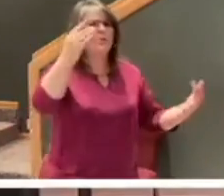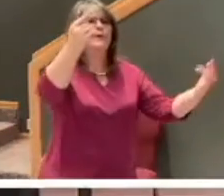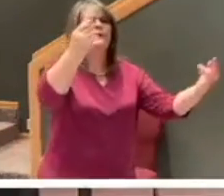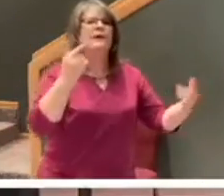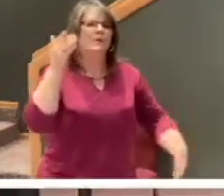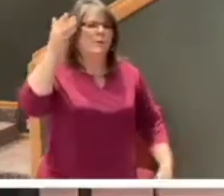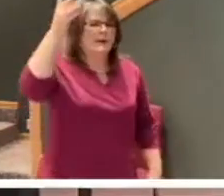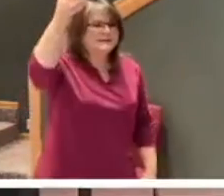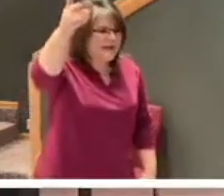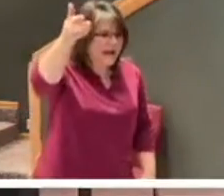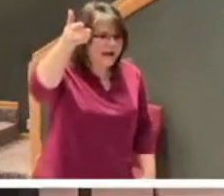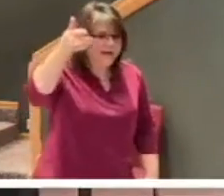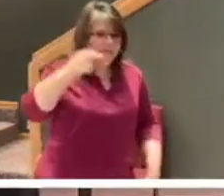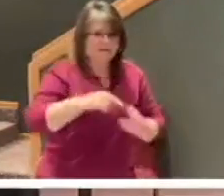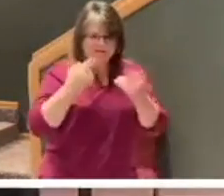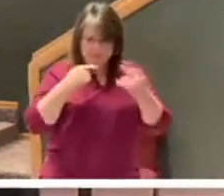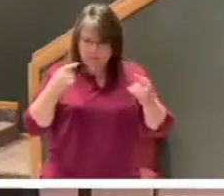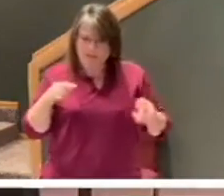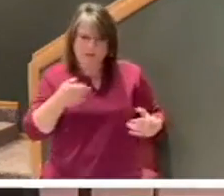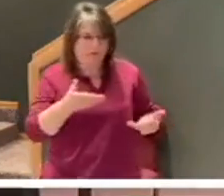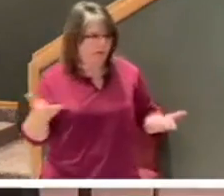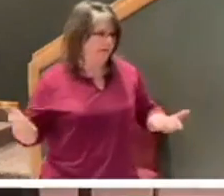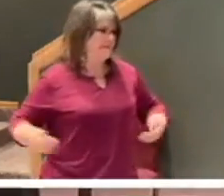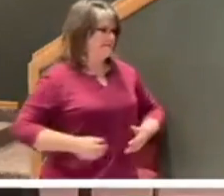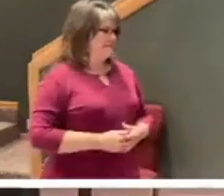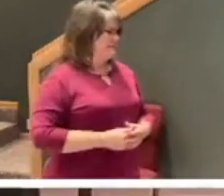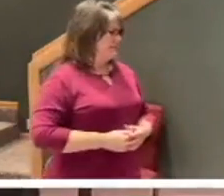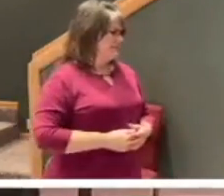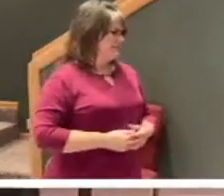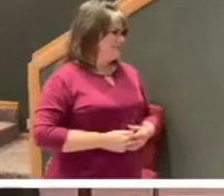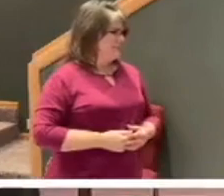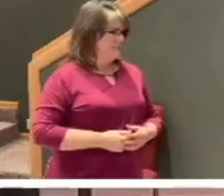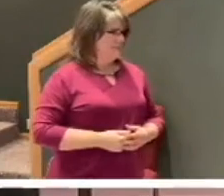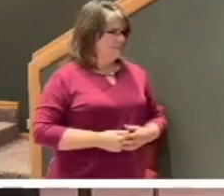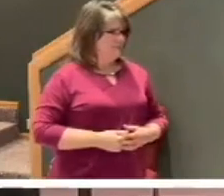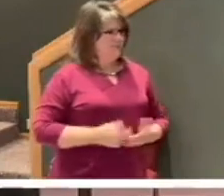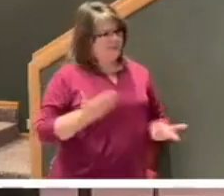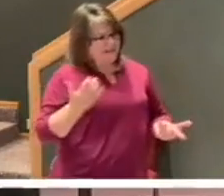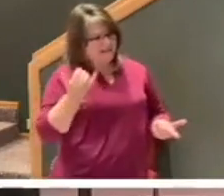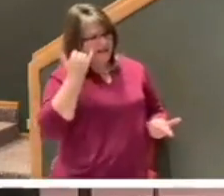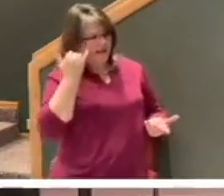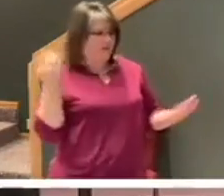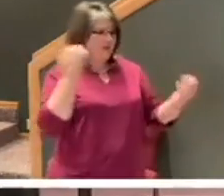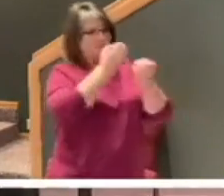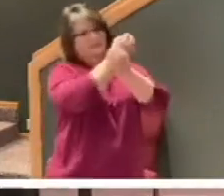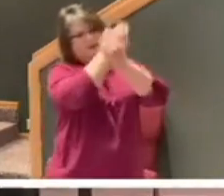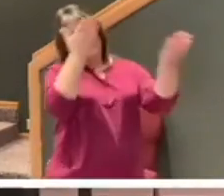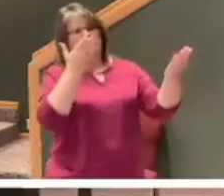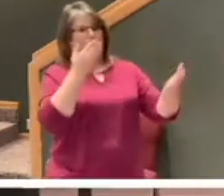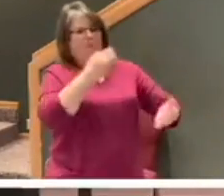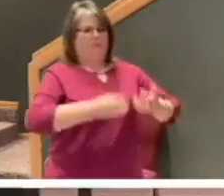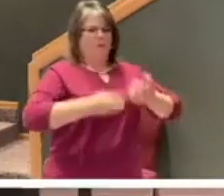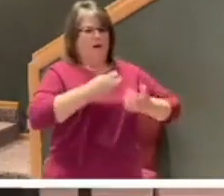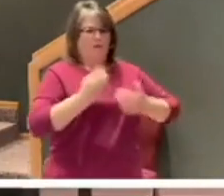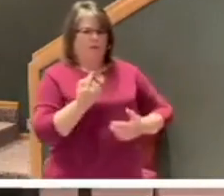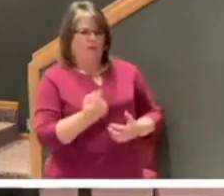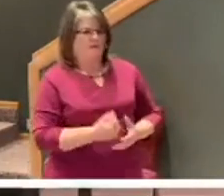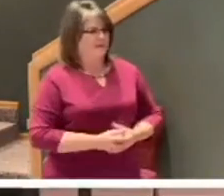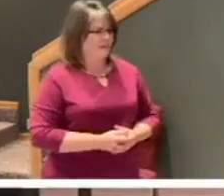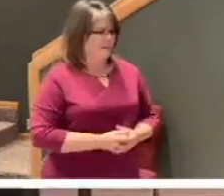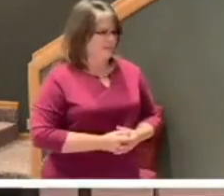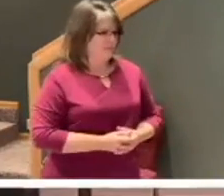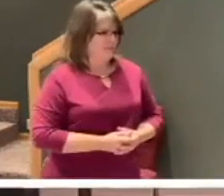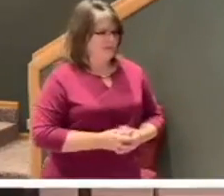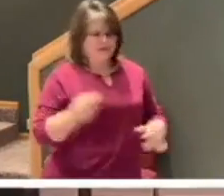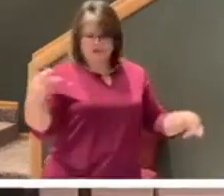one day to tell her things. As if it's an informational problem. She was